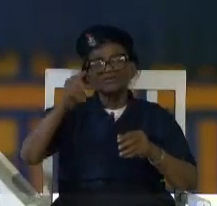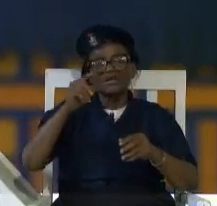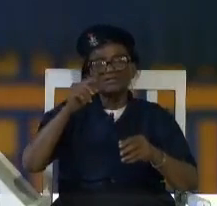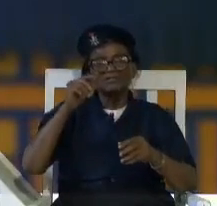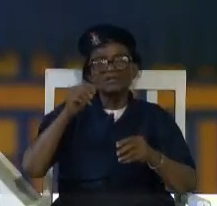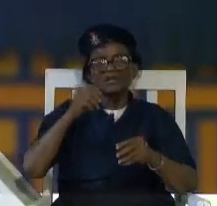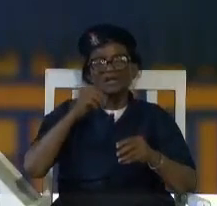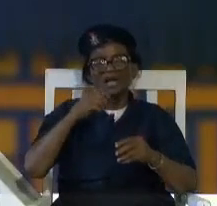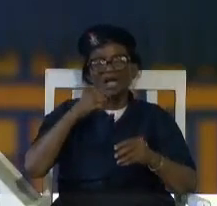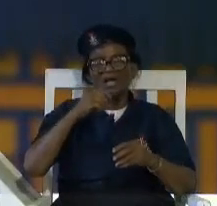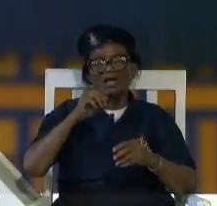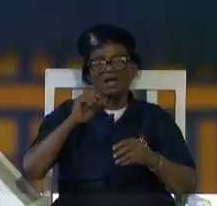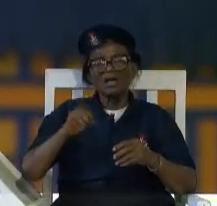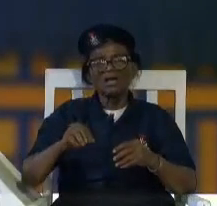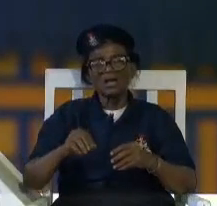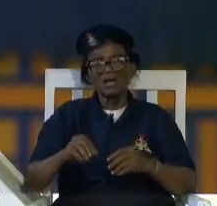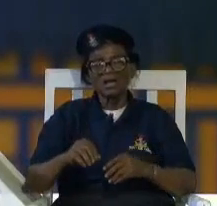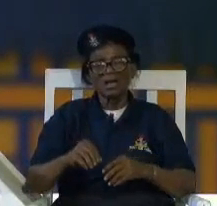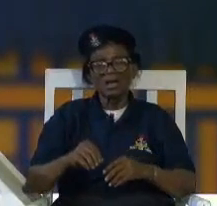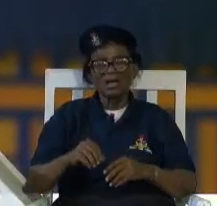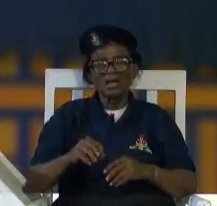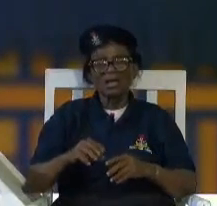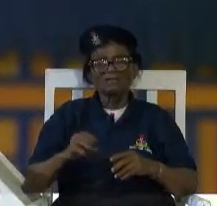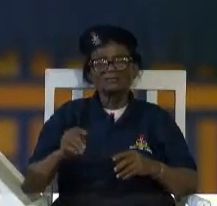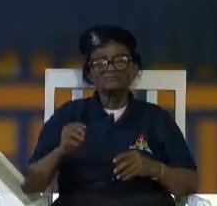fortunately it was sweet,